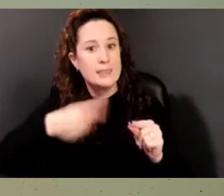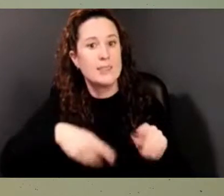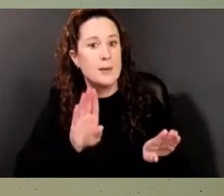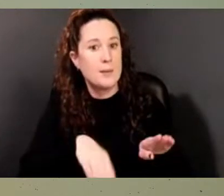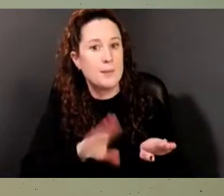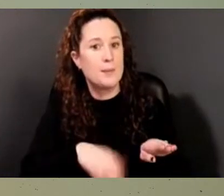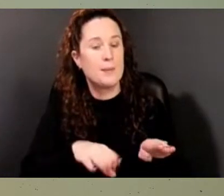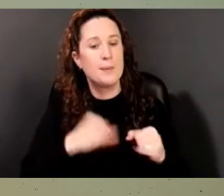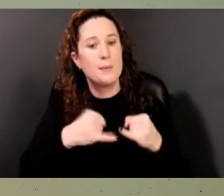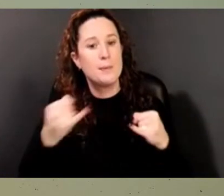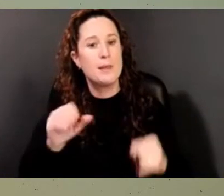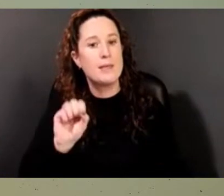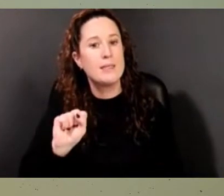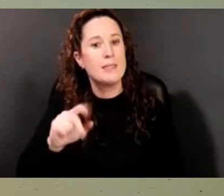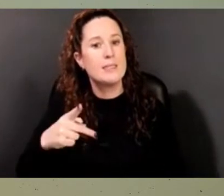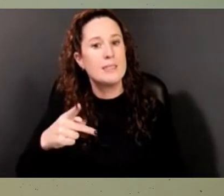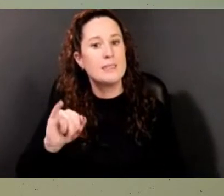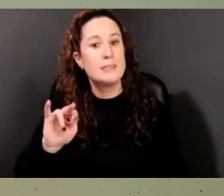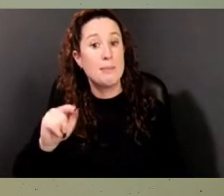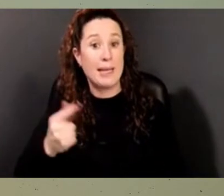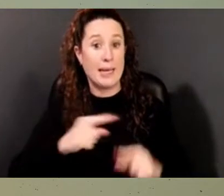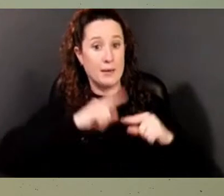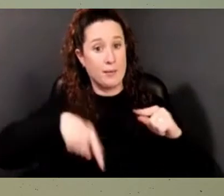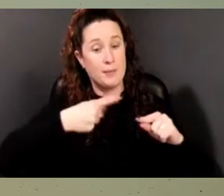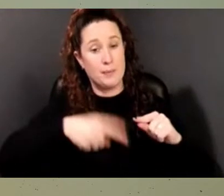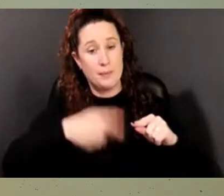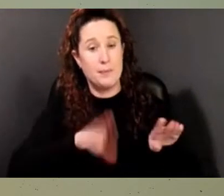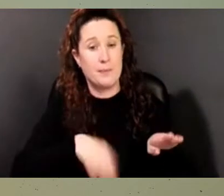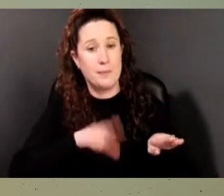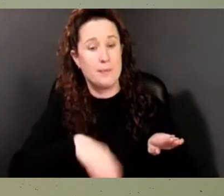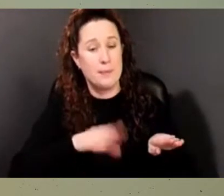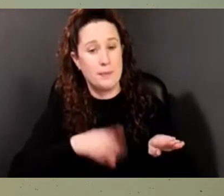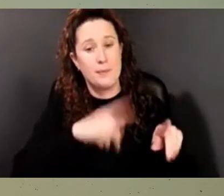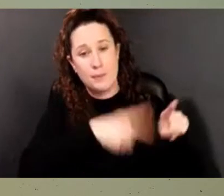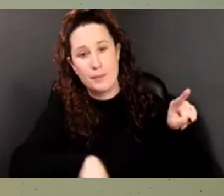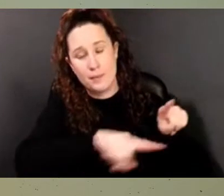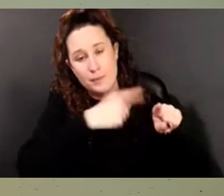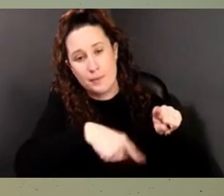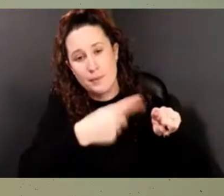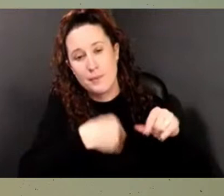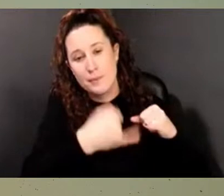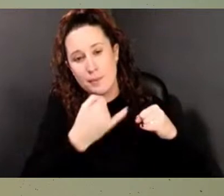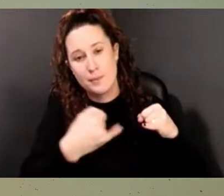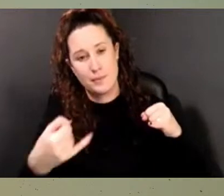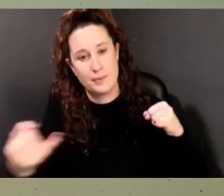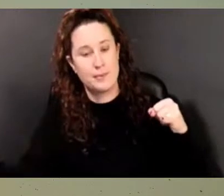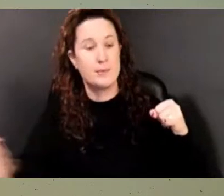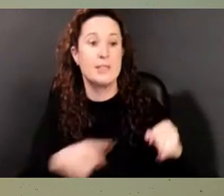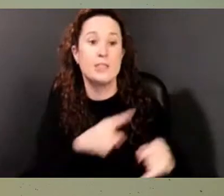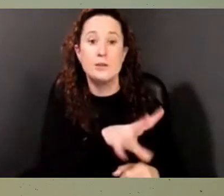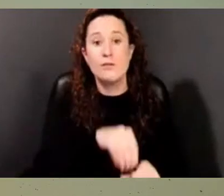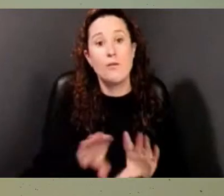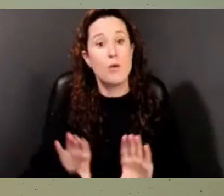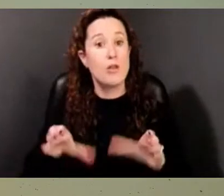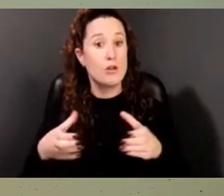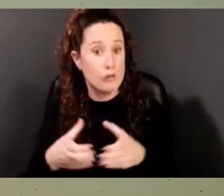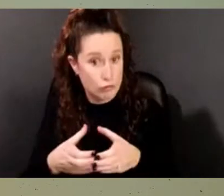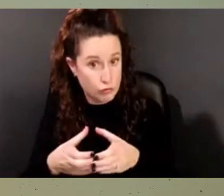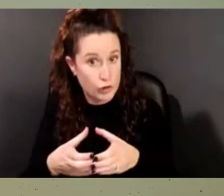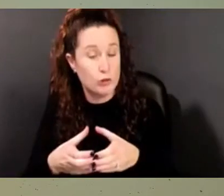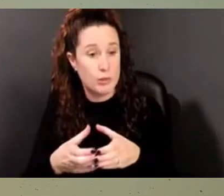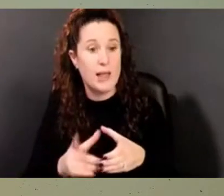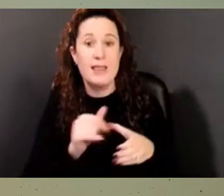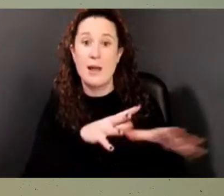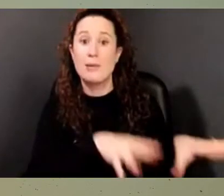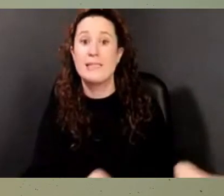for herself and 10 other people. Dinah was among a group of enslaved people that Philemon Dickinson inherited at his